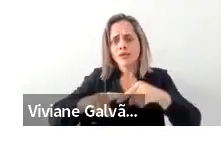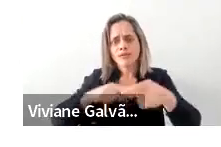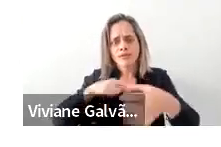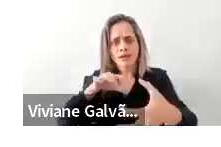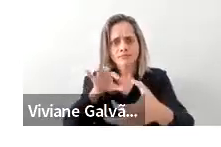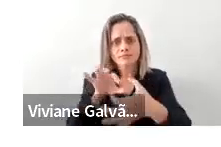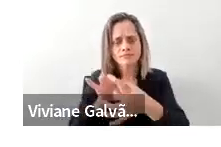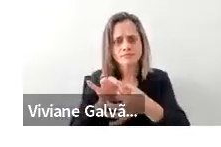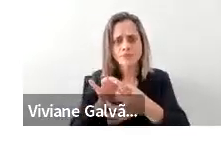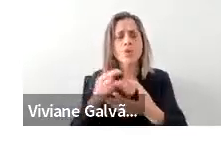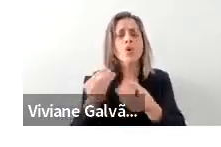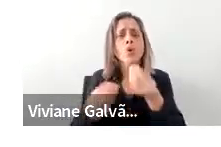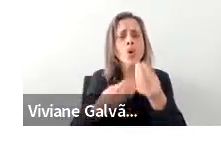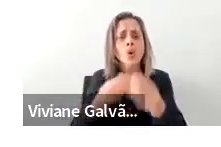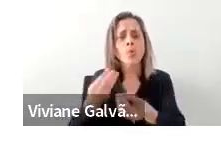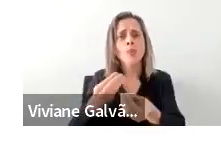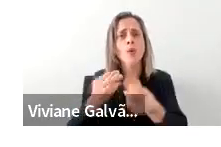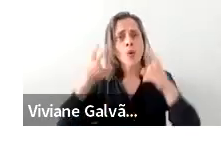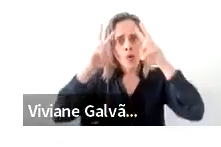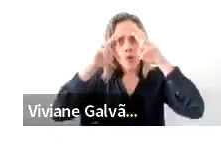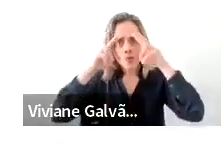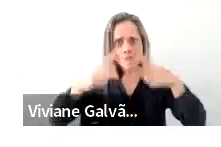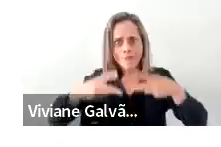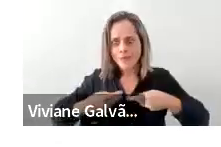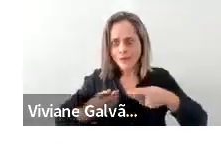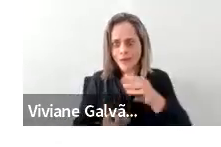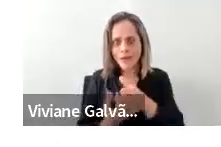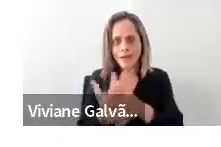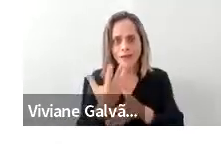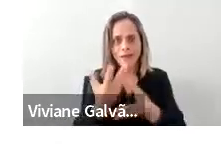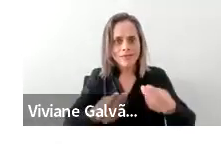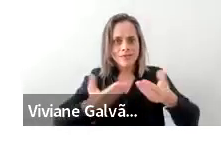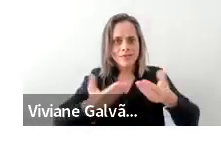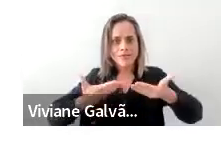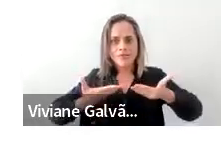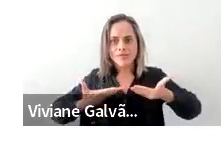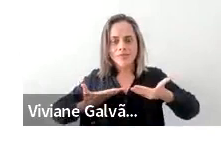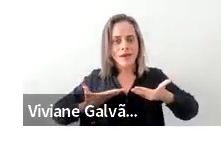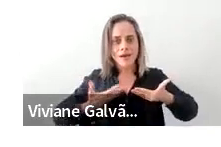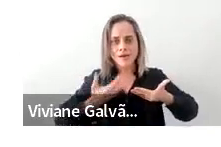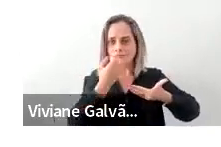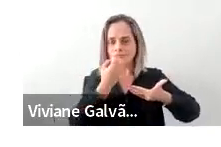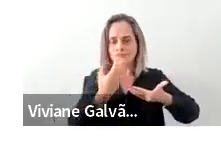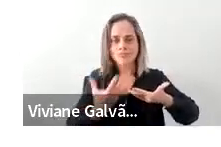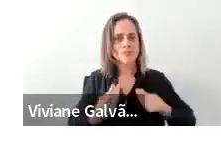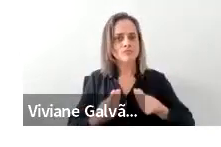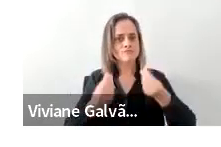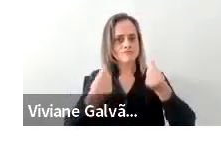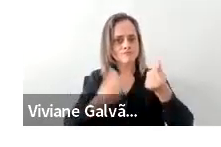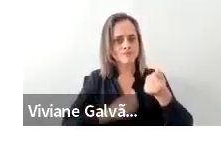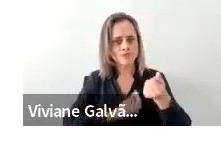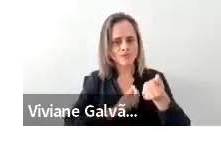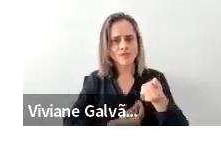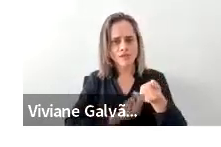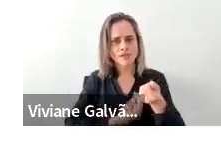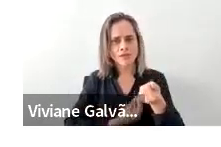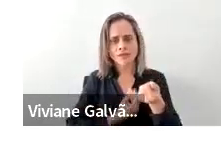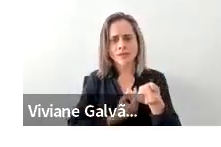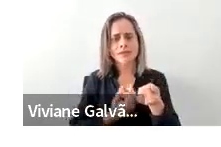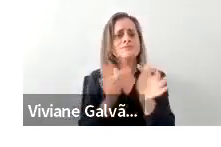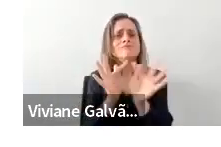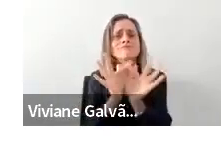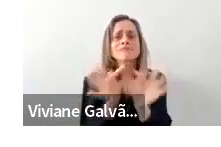simple and transparent that even Mr. Sedley Taylor, that's a leading economist of Marx's